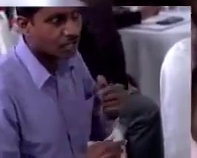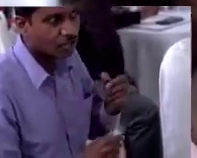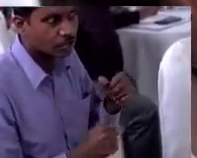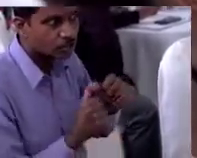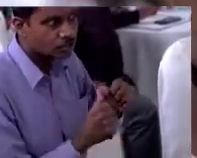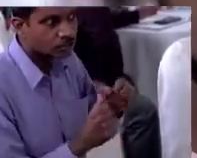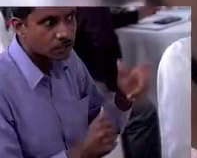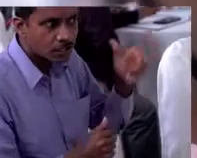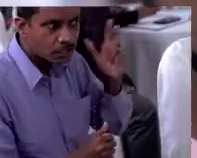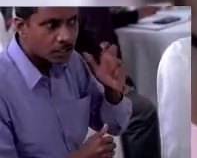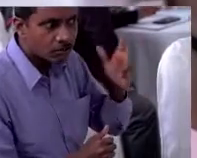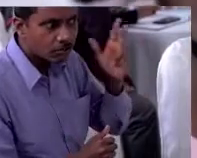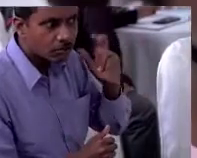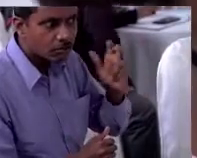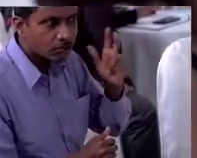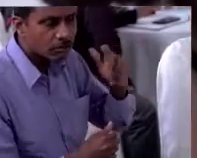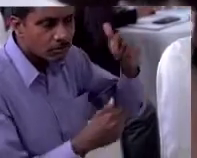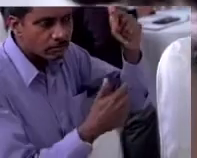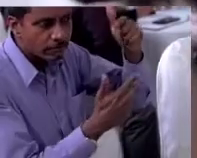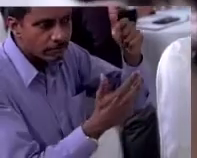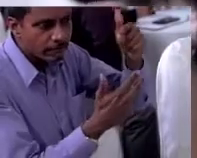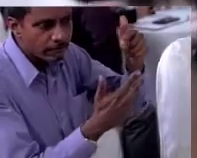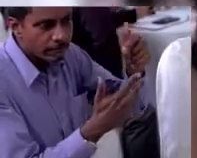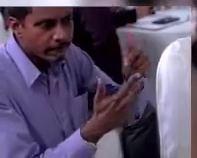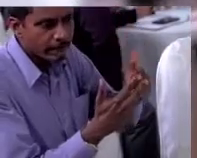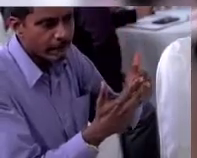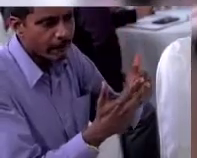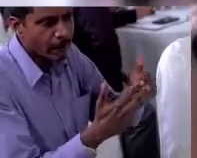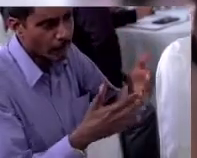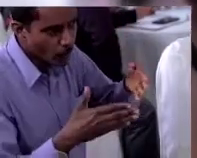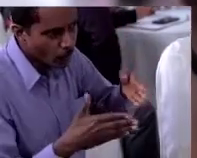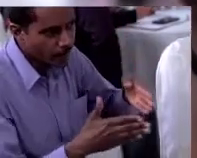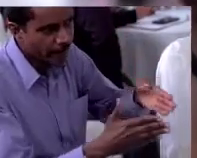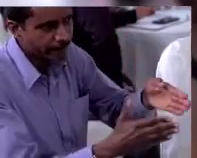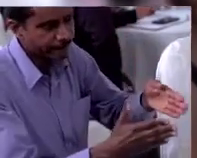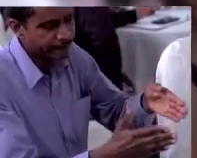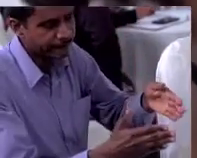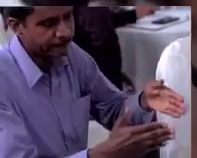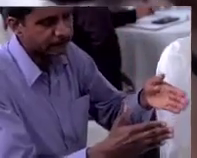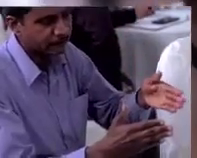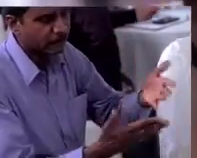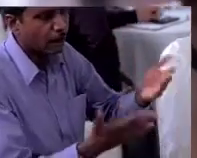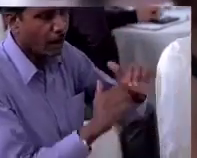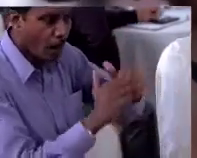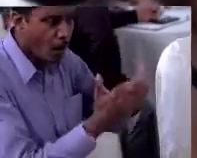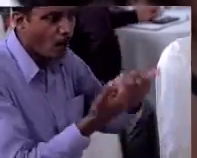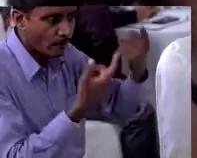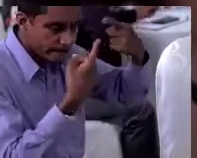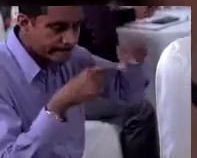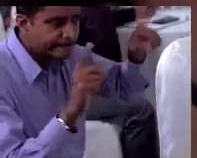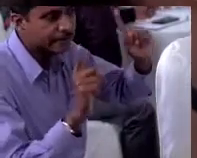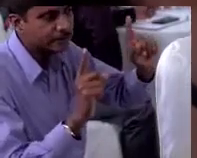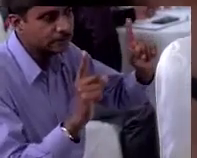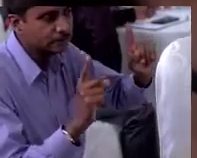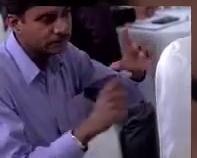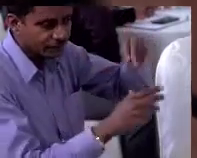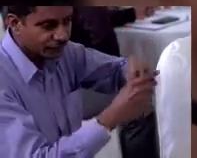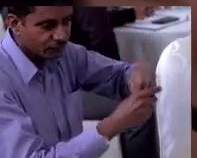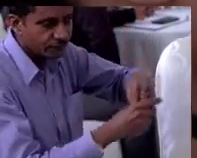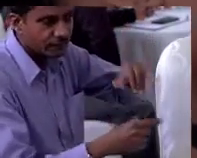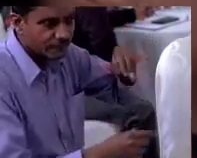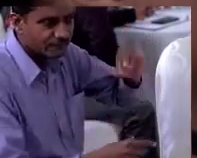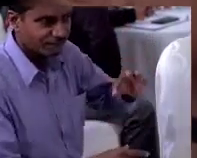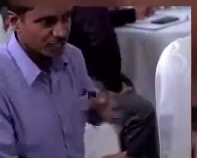in fashion. It is most recent. And I keep hearing tips and ways in which